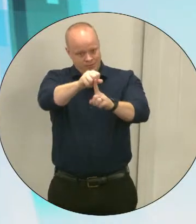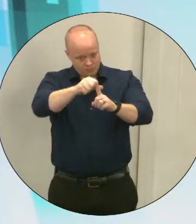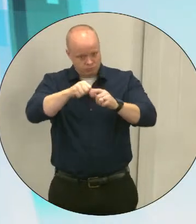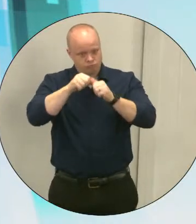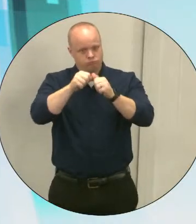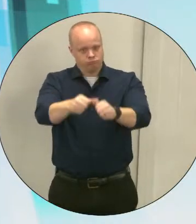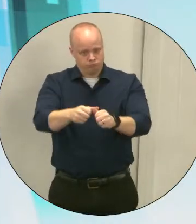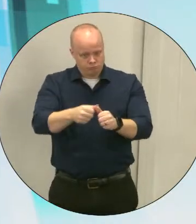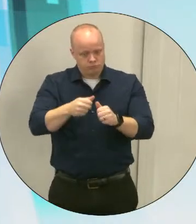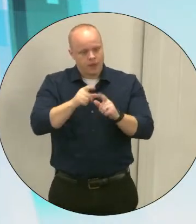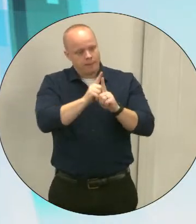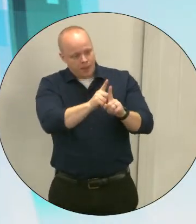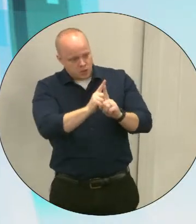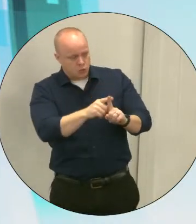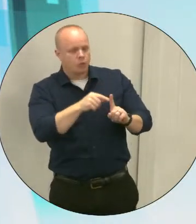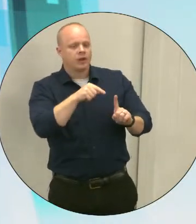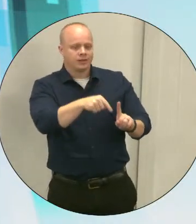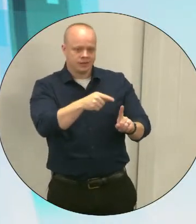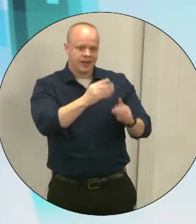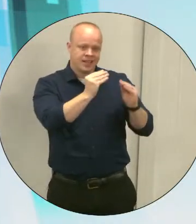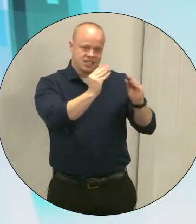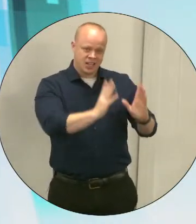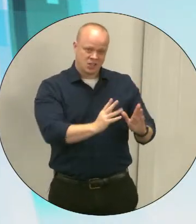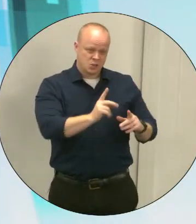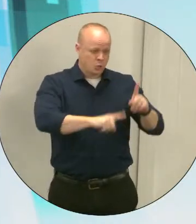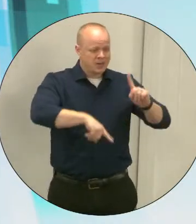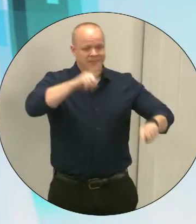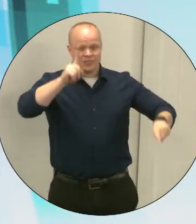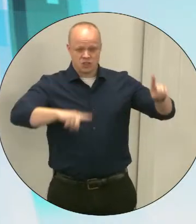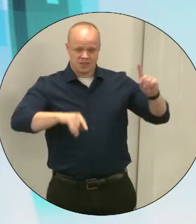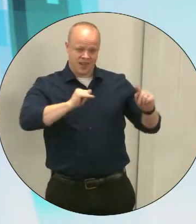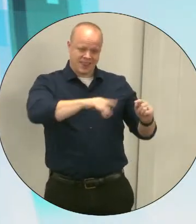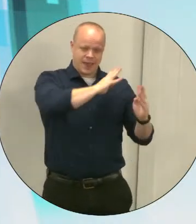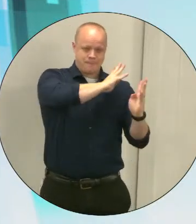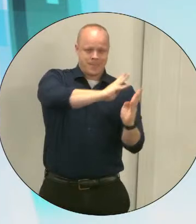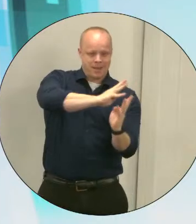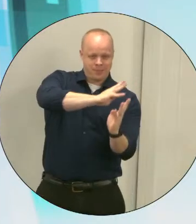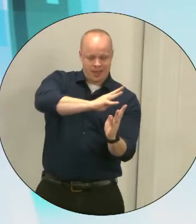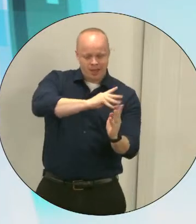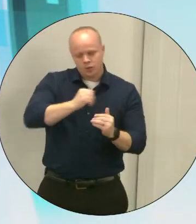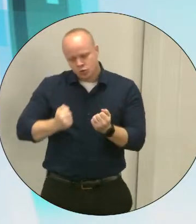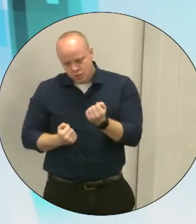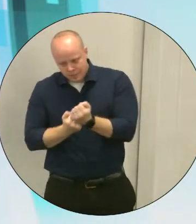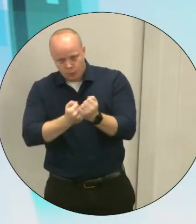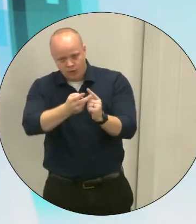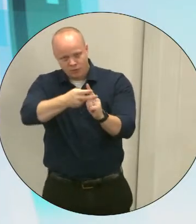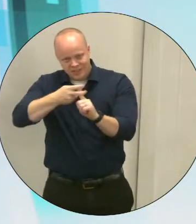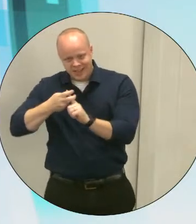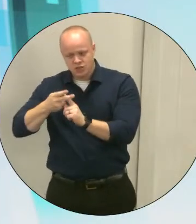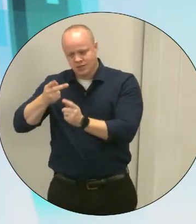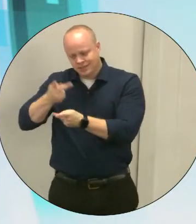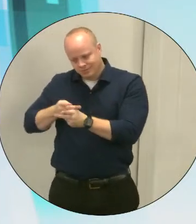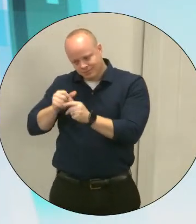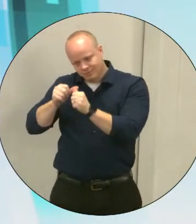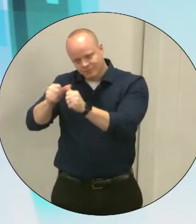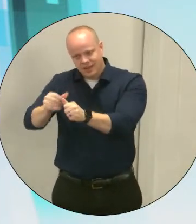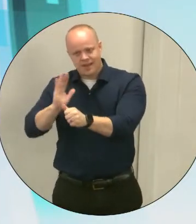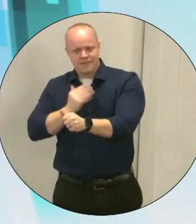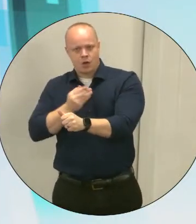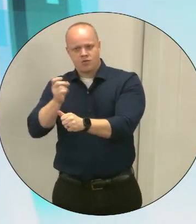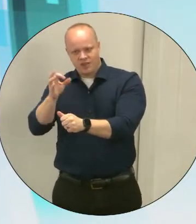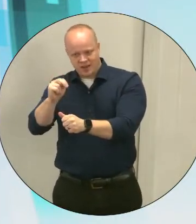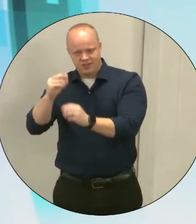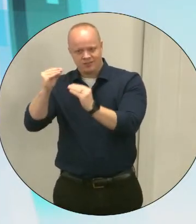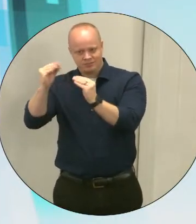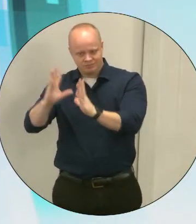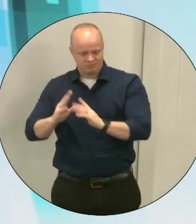mentoring pre-service educators to diversify the educators pipeline, and supporting retention and sustainability of our veteran educators,